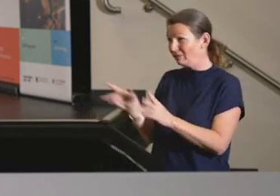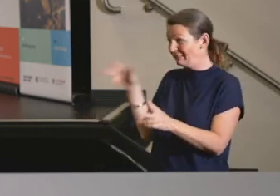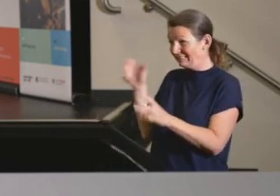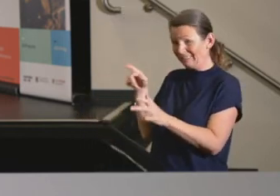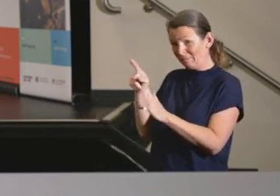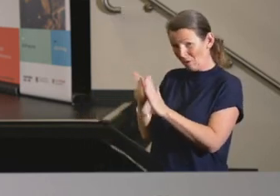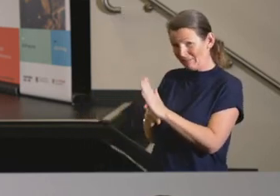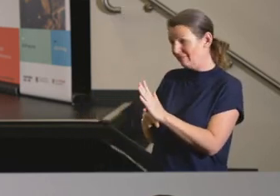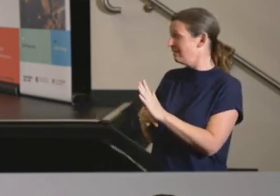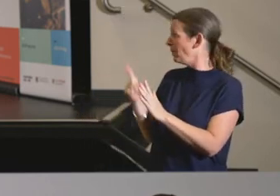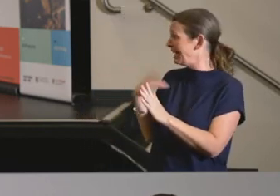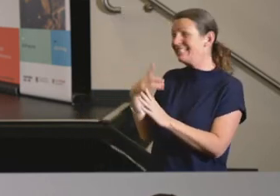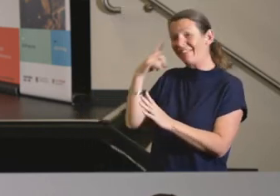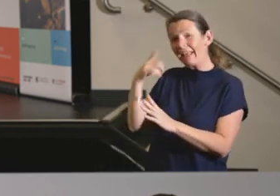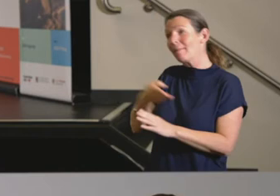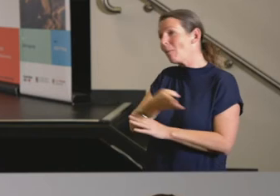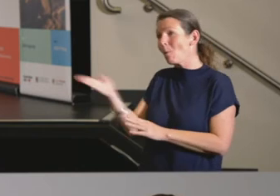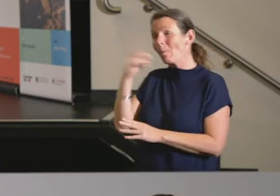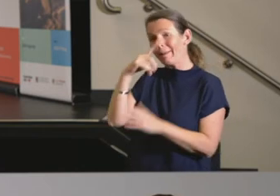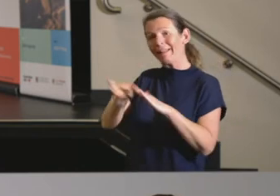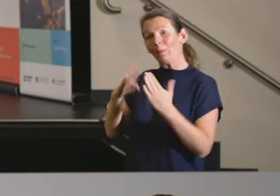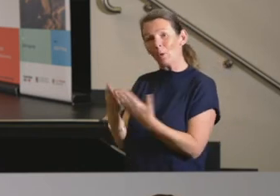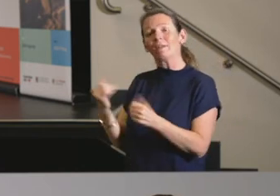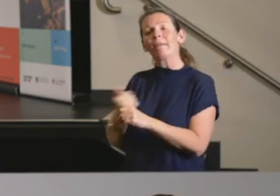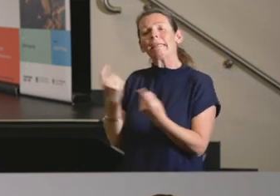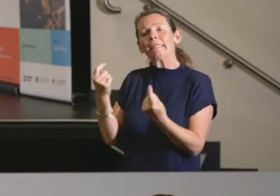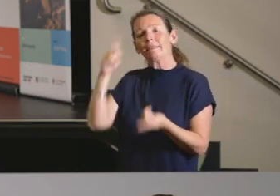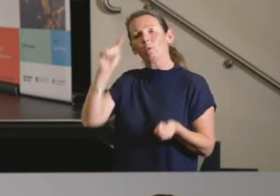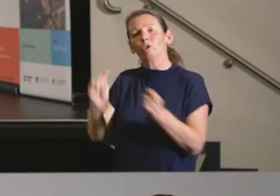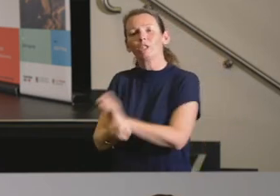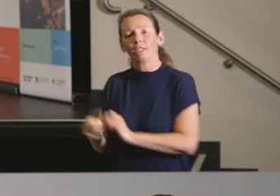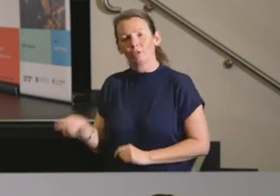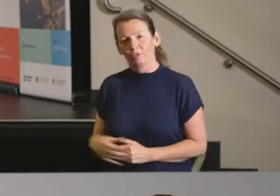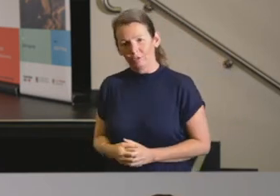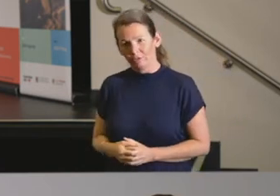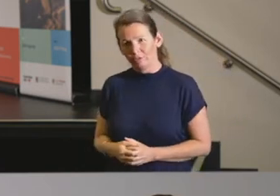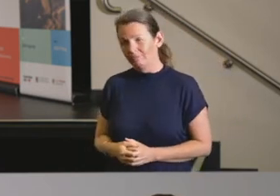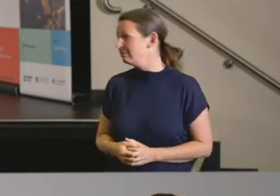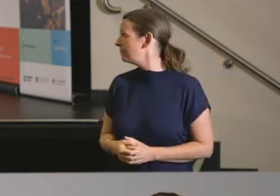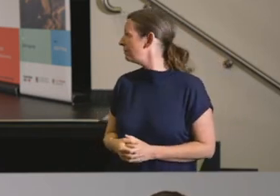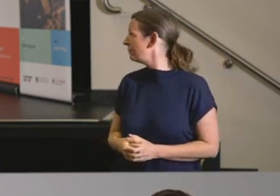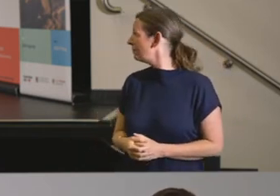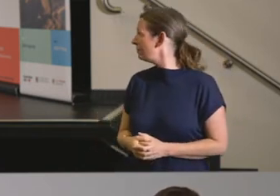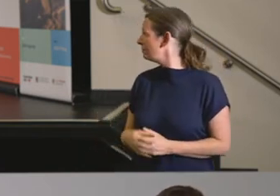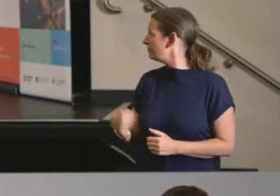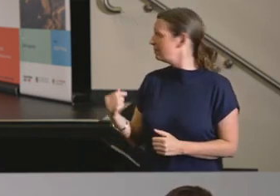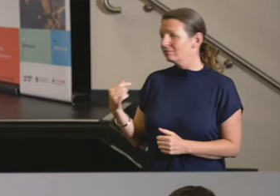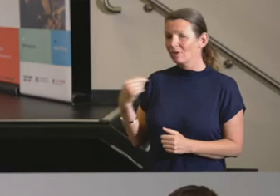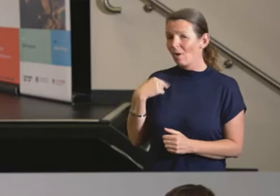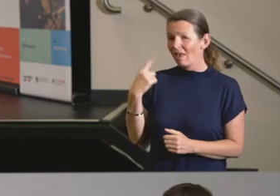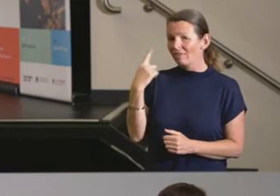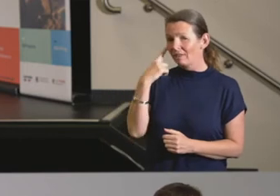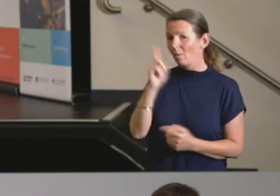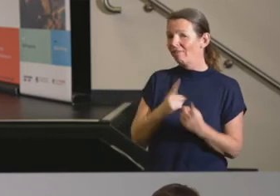those who don't agree for us and make it easier for them to make that change with us. And I think that was really just my reflection that I wanted to add.